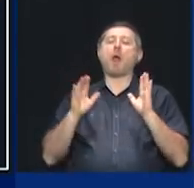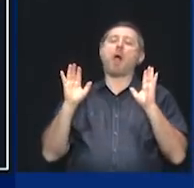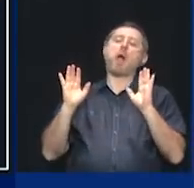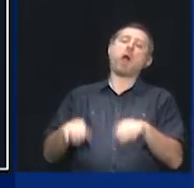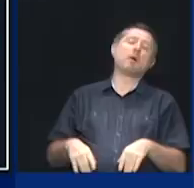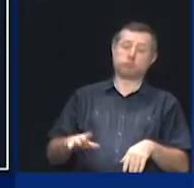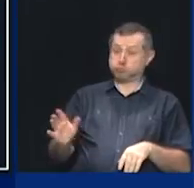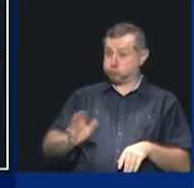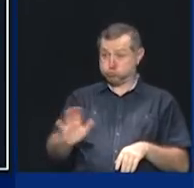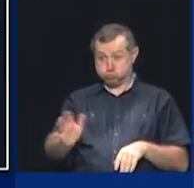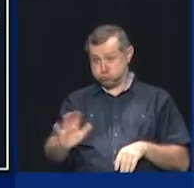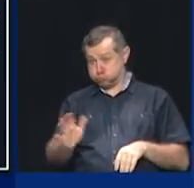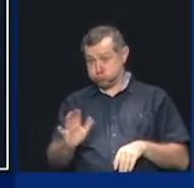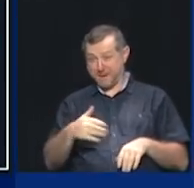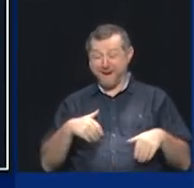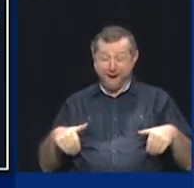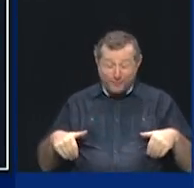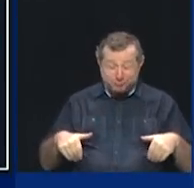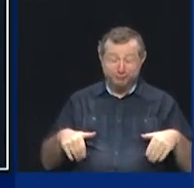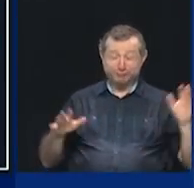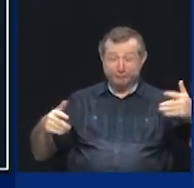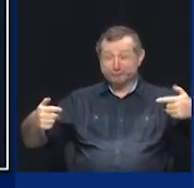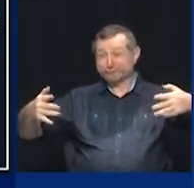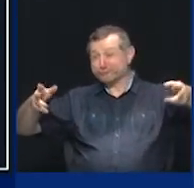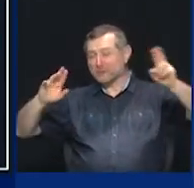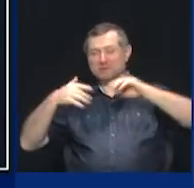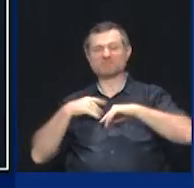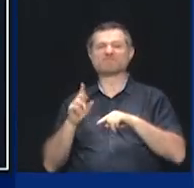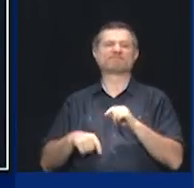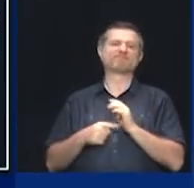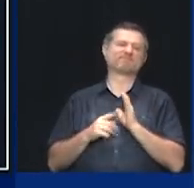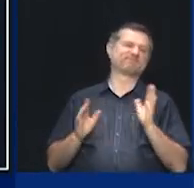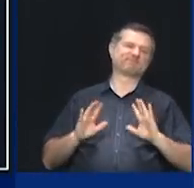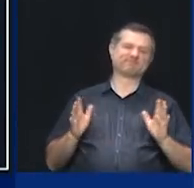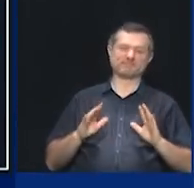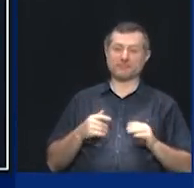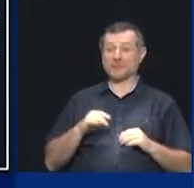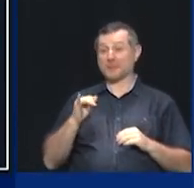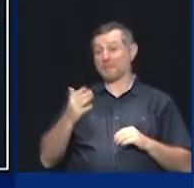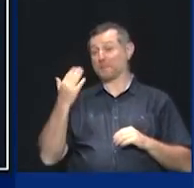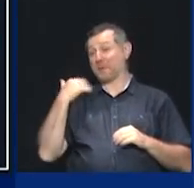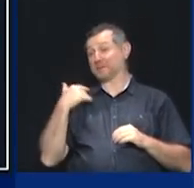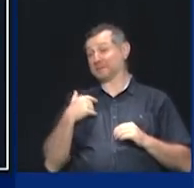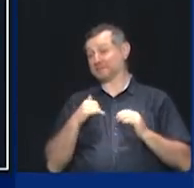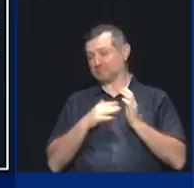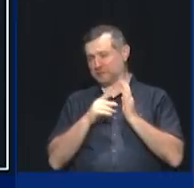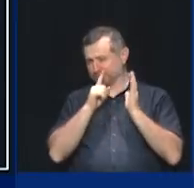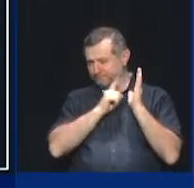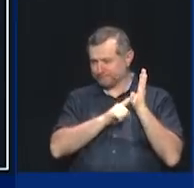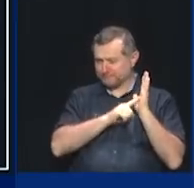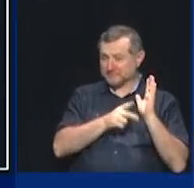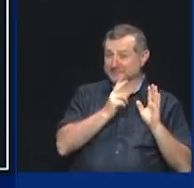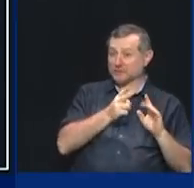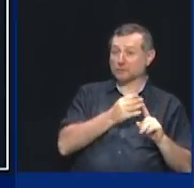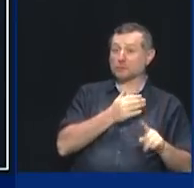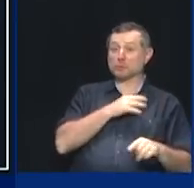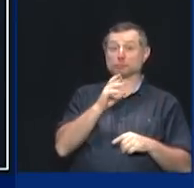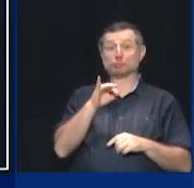When you look at the past, as crime goes up, people in the city goes